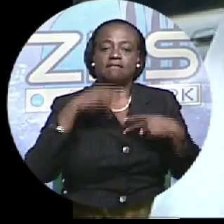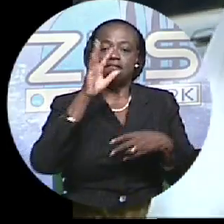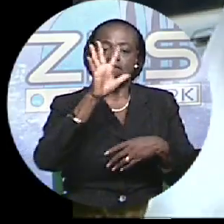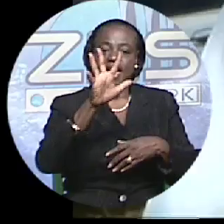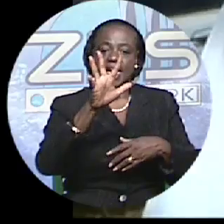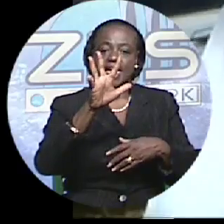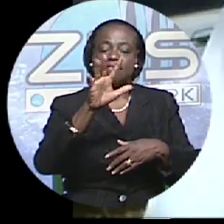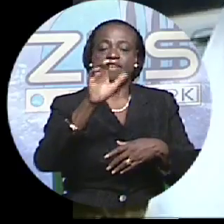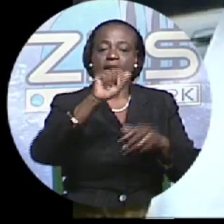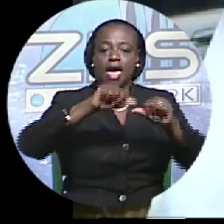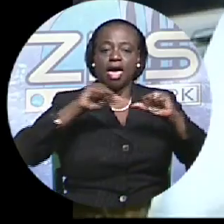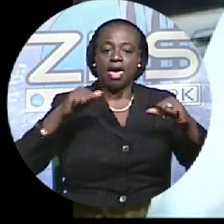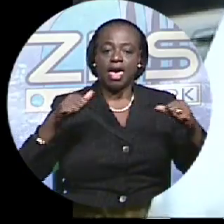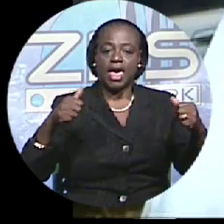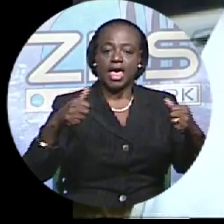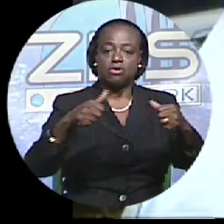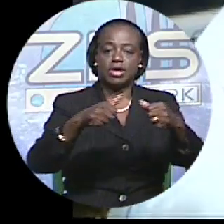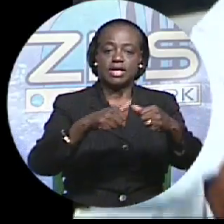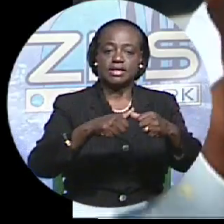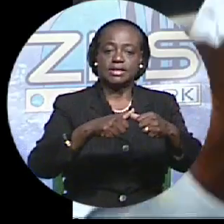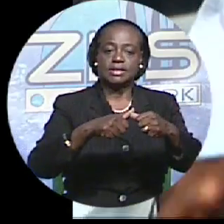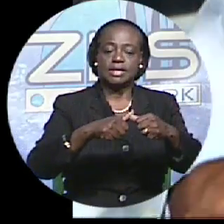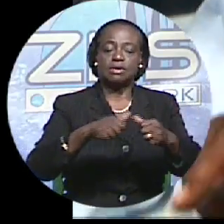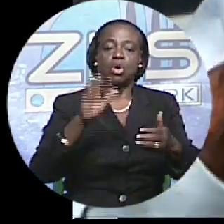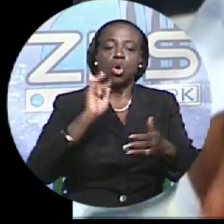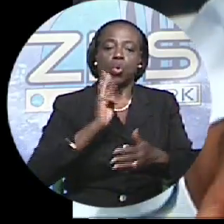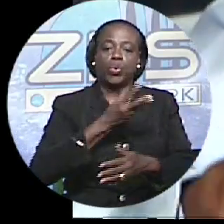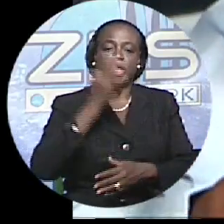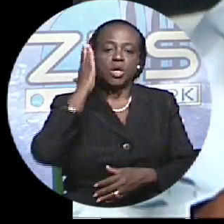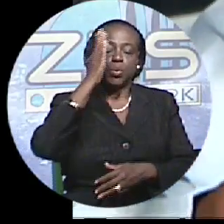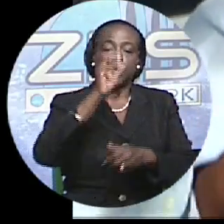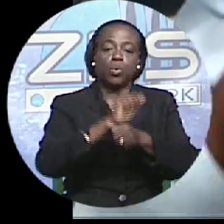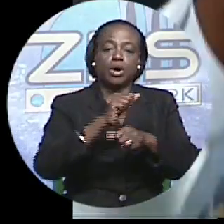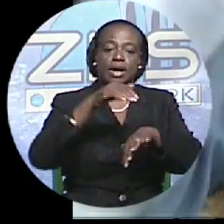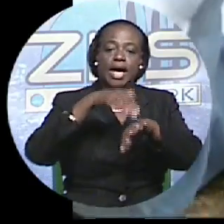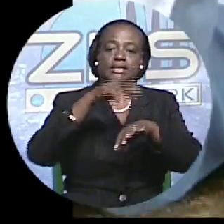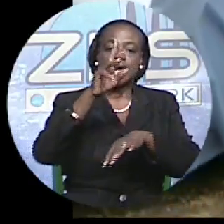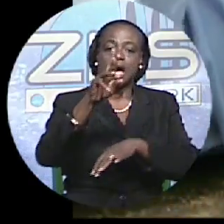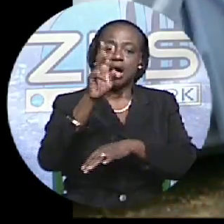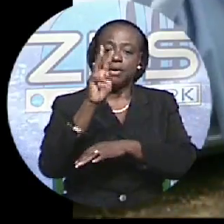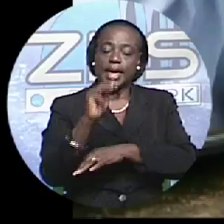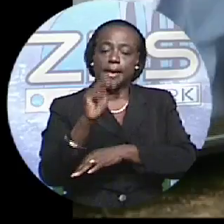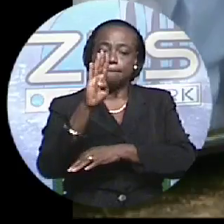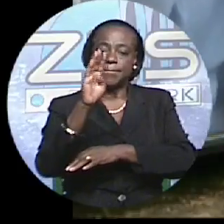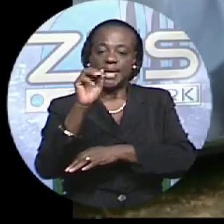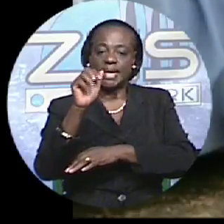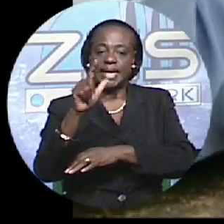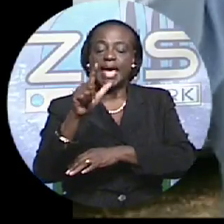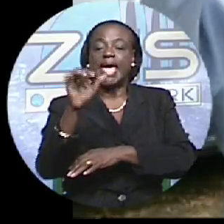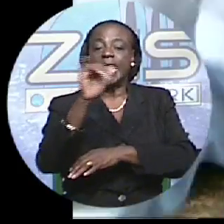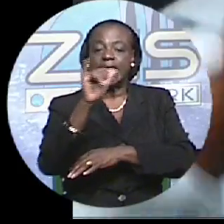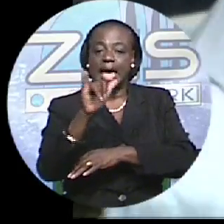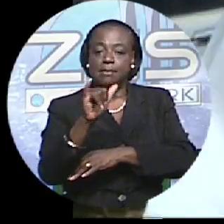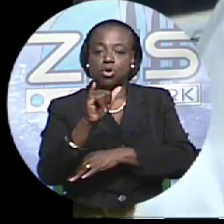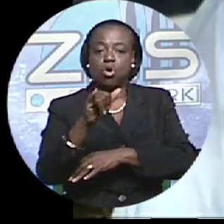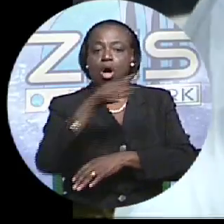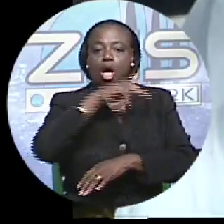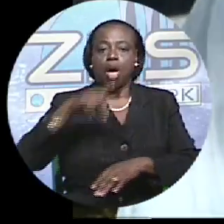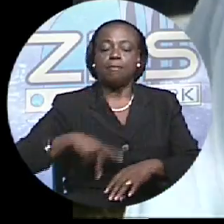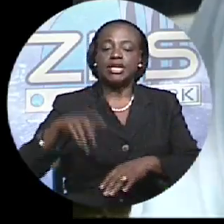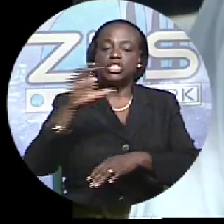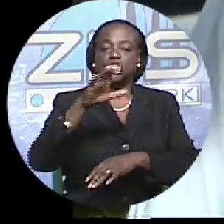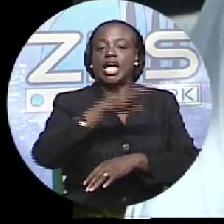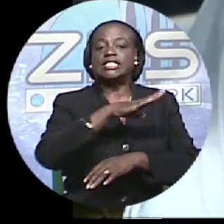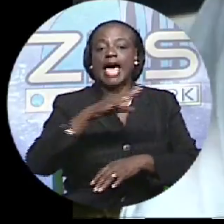zones, and we're going to work at R.M. Bailey, we're also going to work at Yamacraw, Prince Charles, and we're going